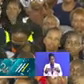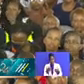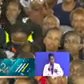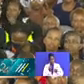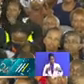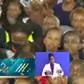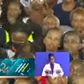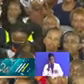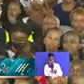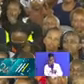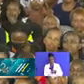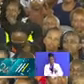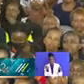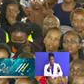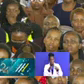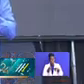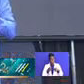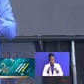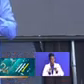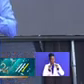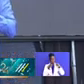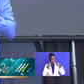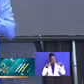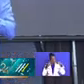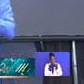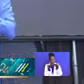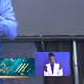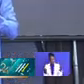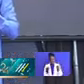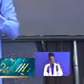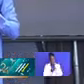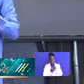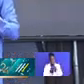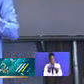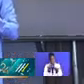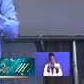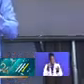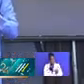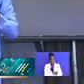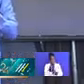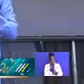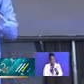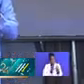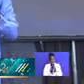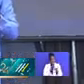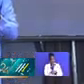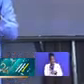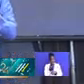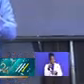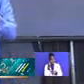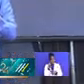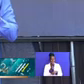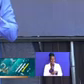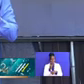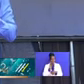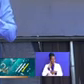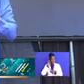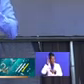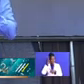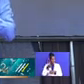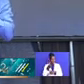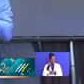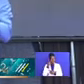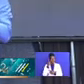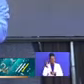people to embarrass you but I came to tell somebody the last attack you see will be the last attack that will happen to